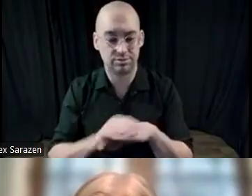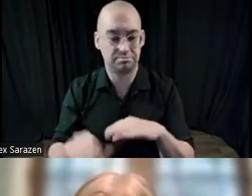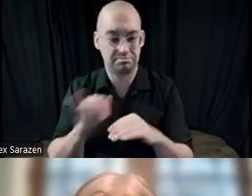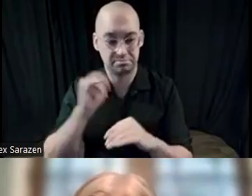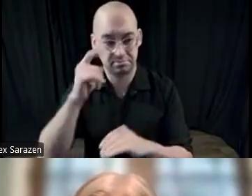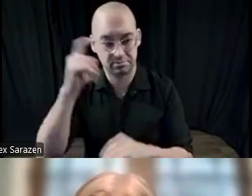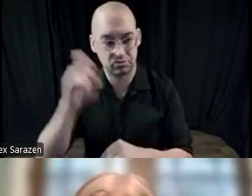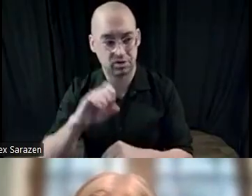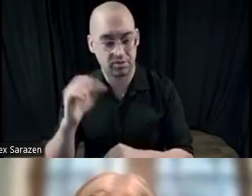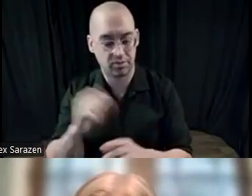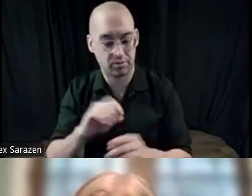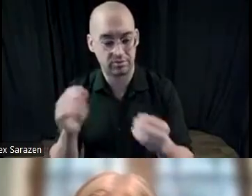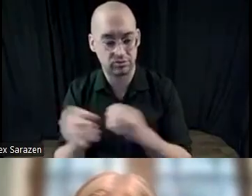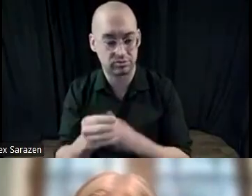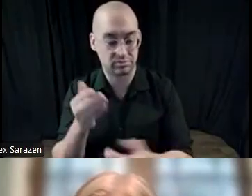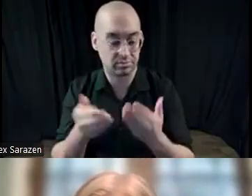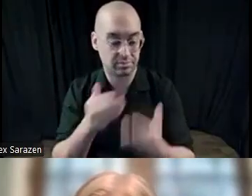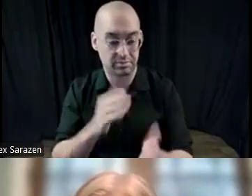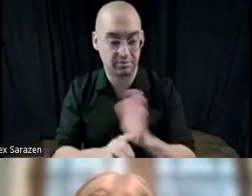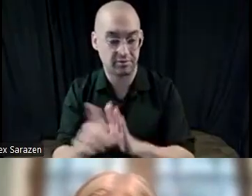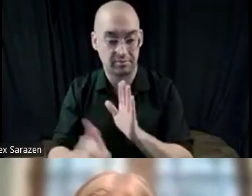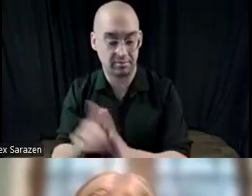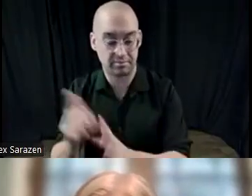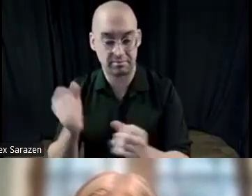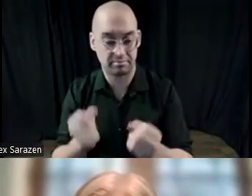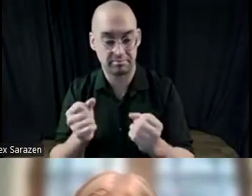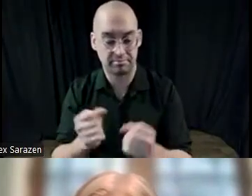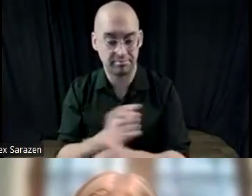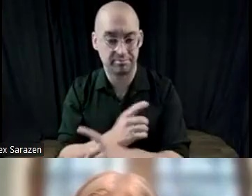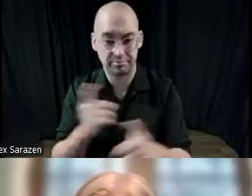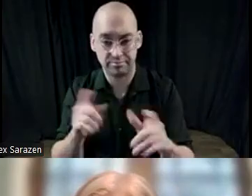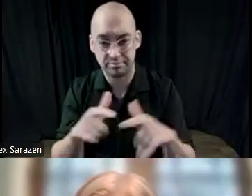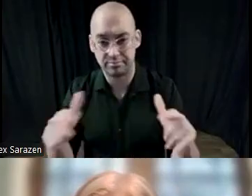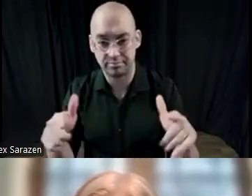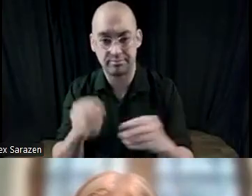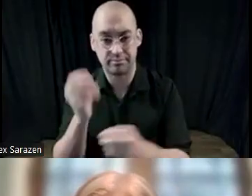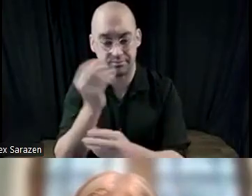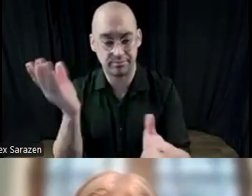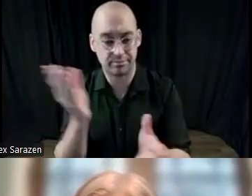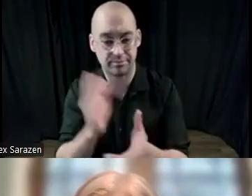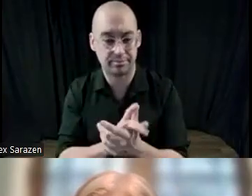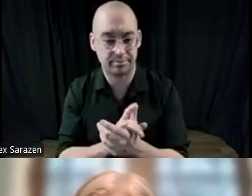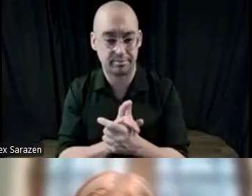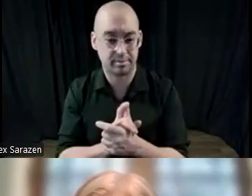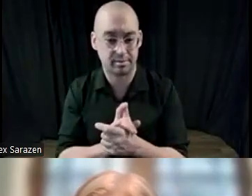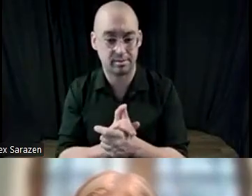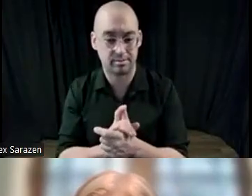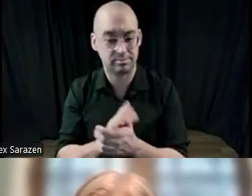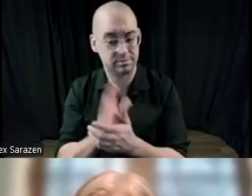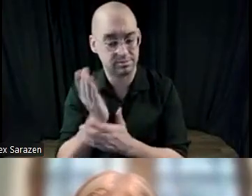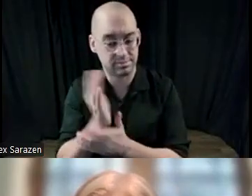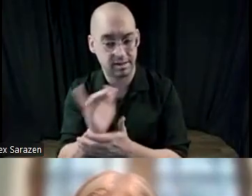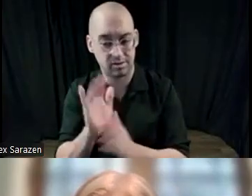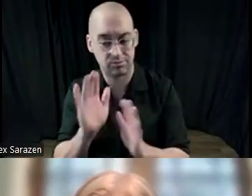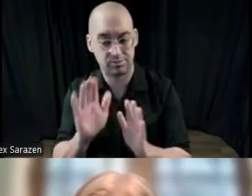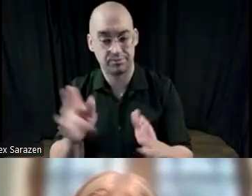organizations that got the grants probably also develop multilingual information. And So it seemed like a wonderful